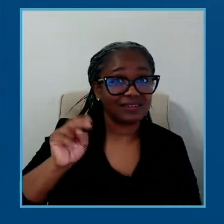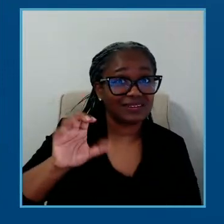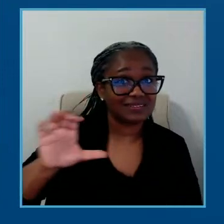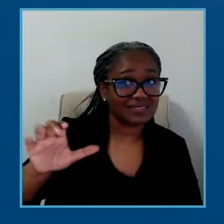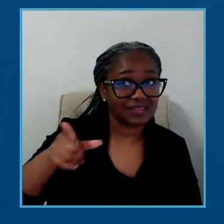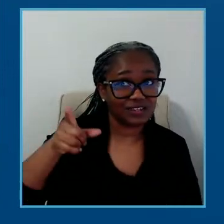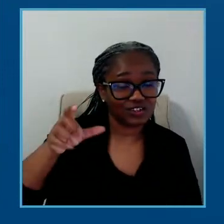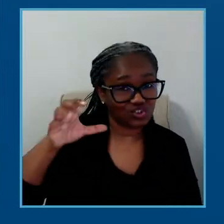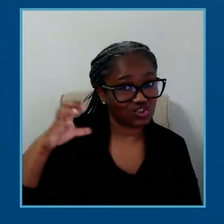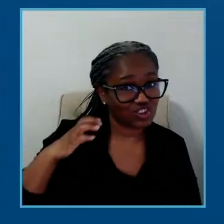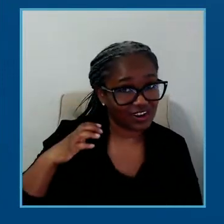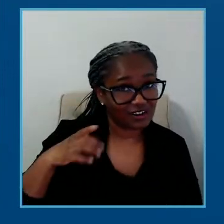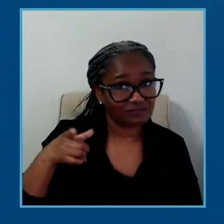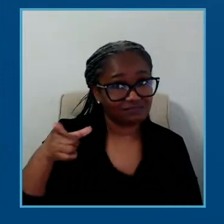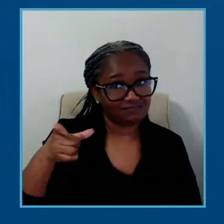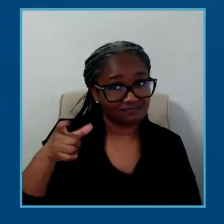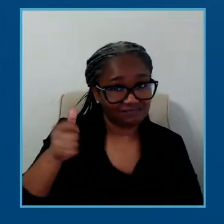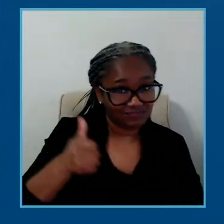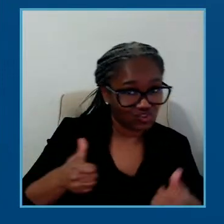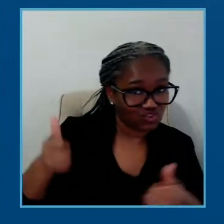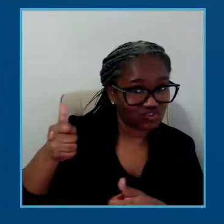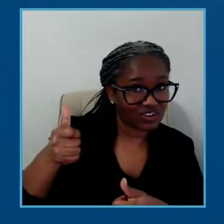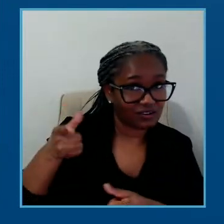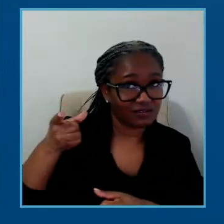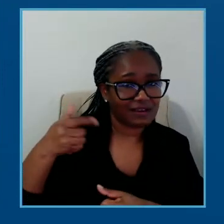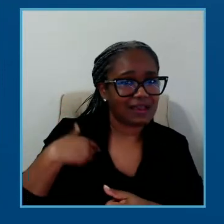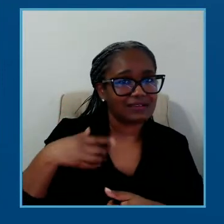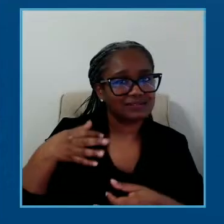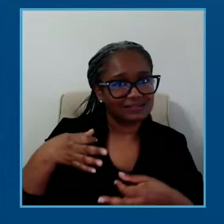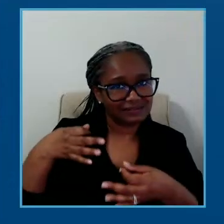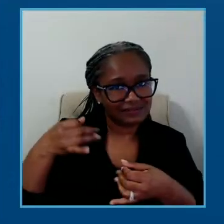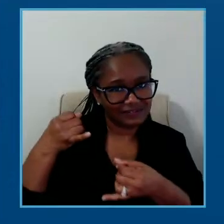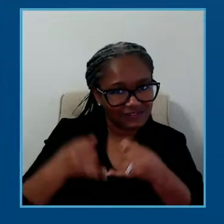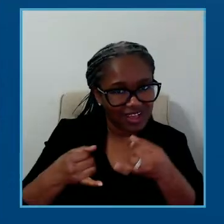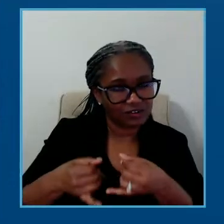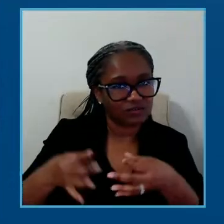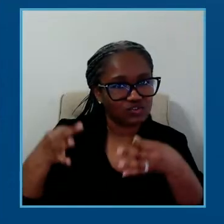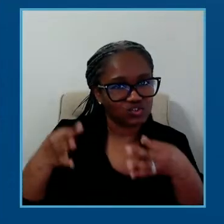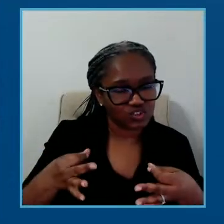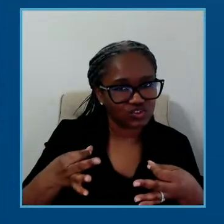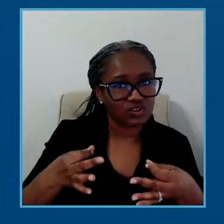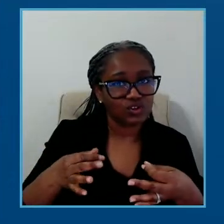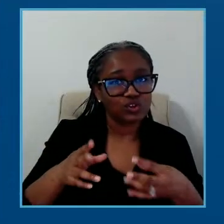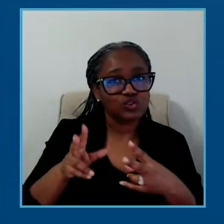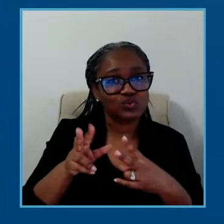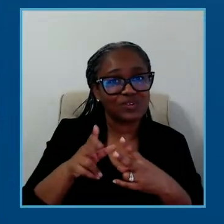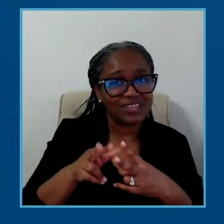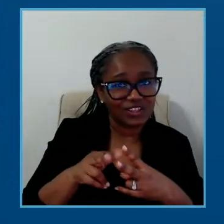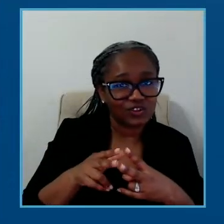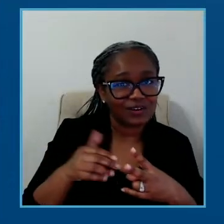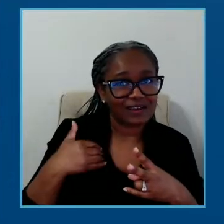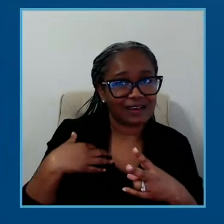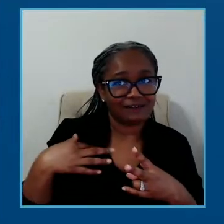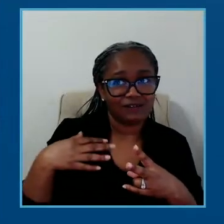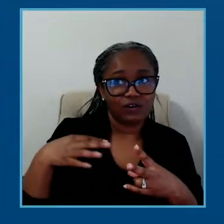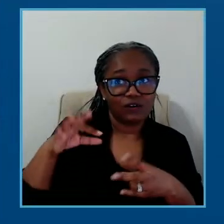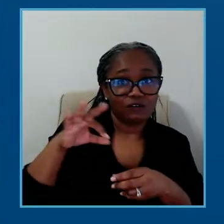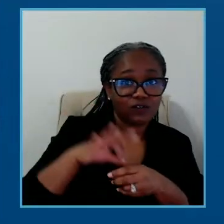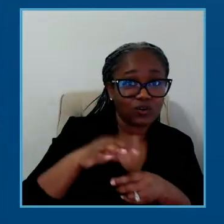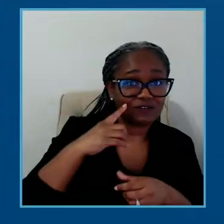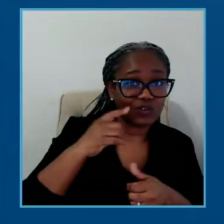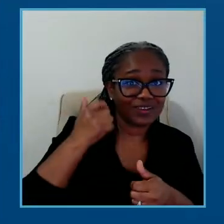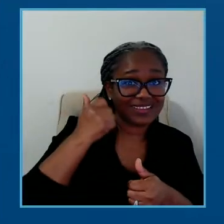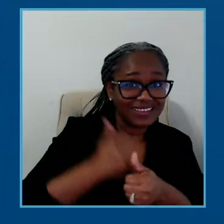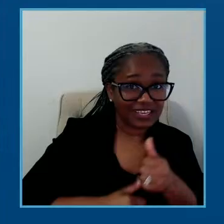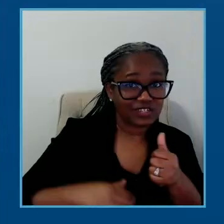discretion in order to either have voting for each vice chairperson one at a time